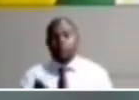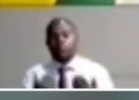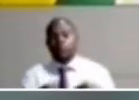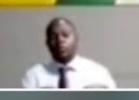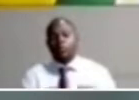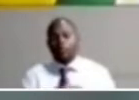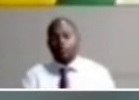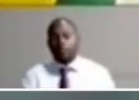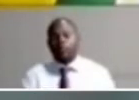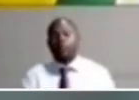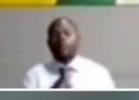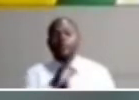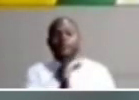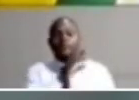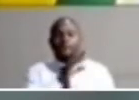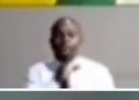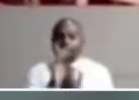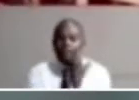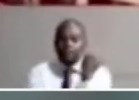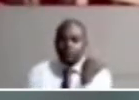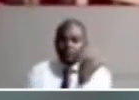of the district medical officer.